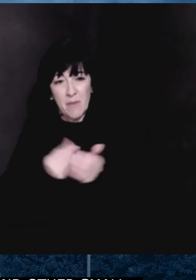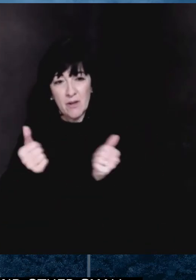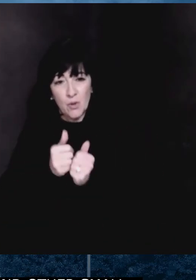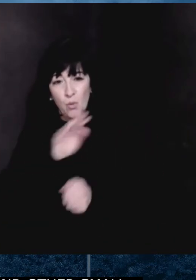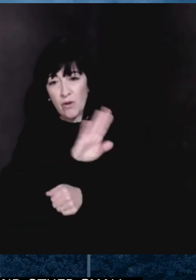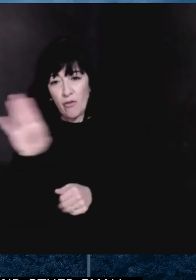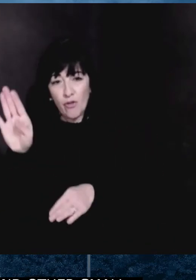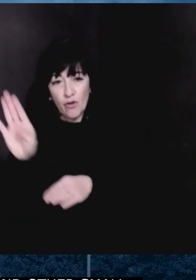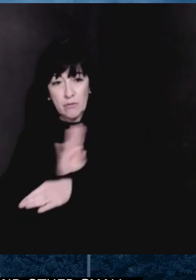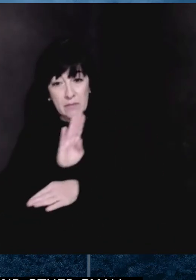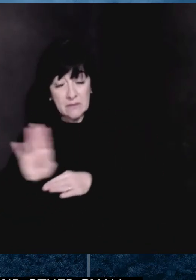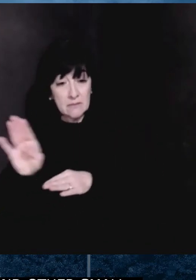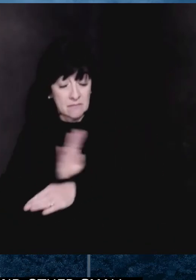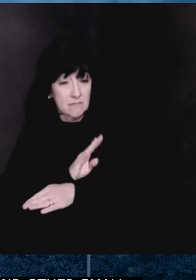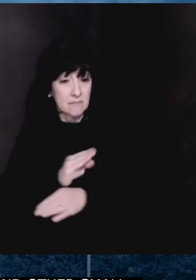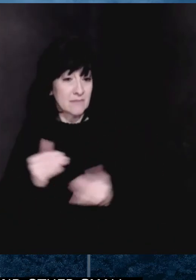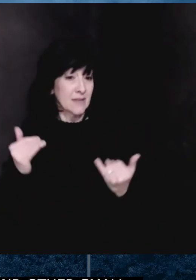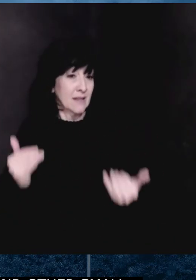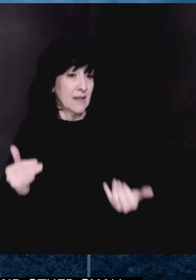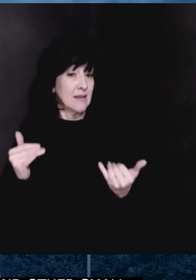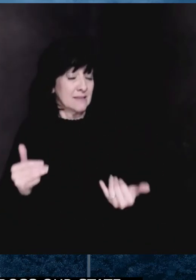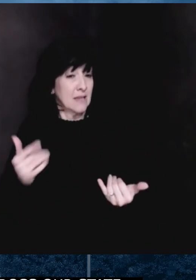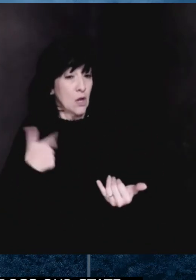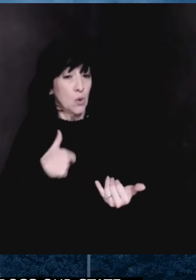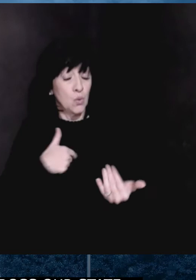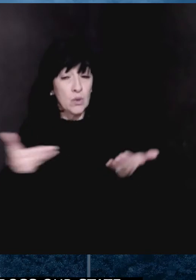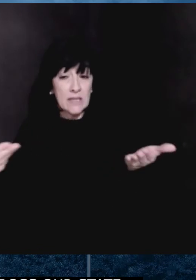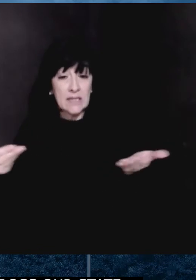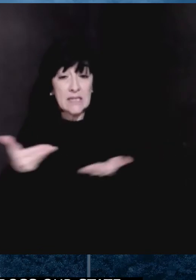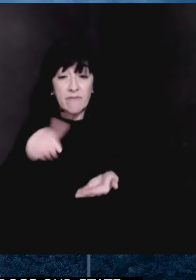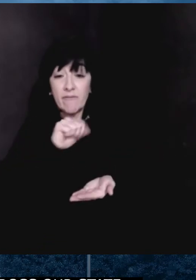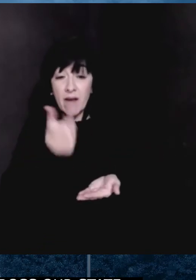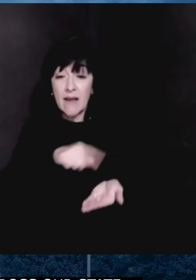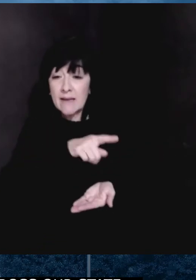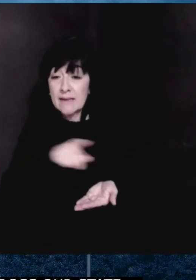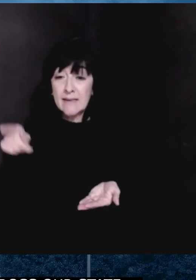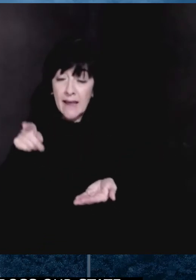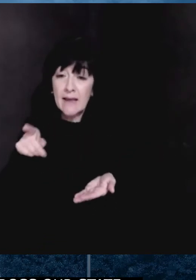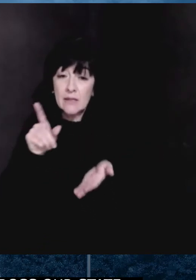us on the call, and we would welcome any questions that they have at this point.